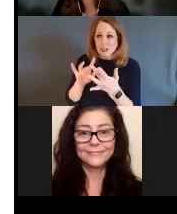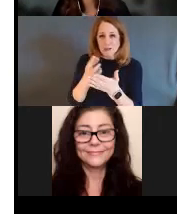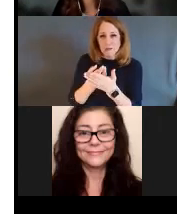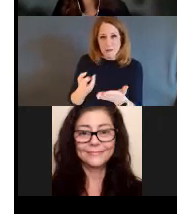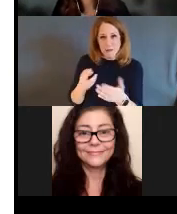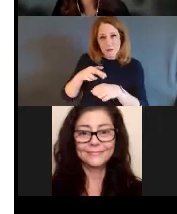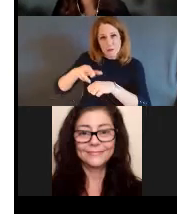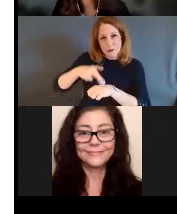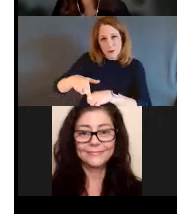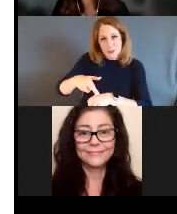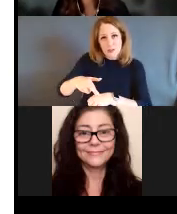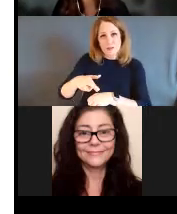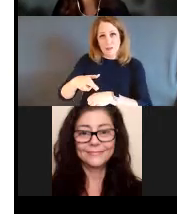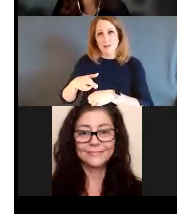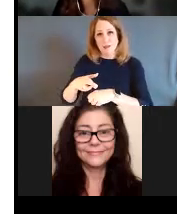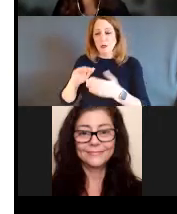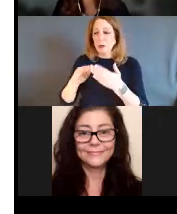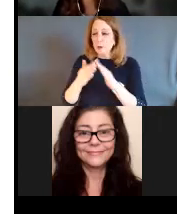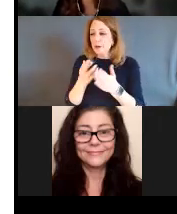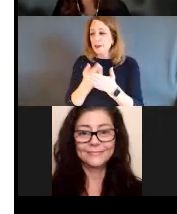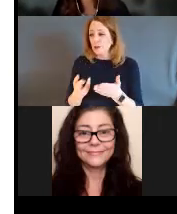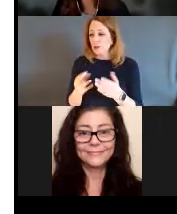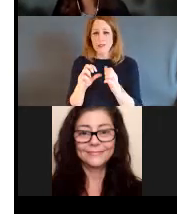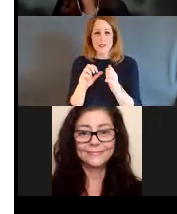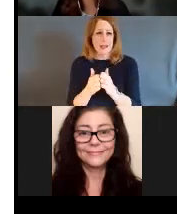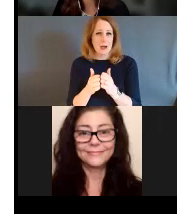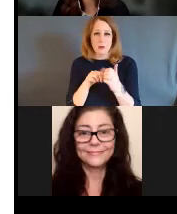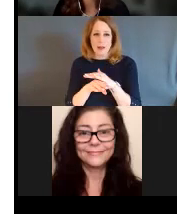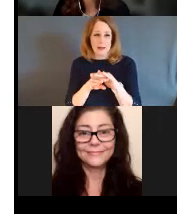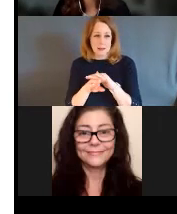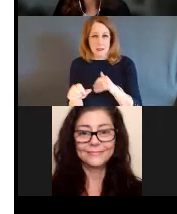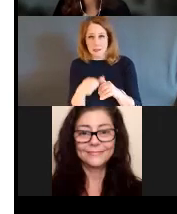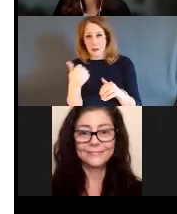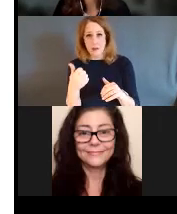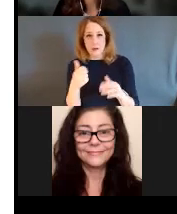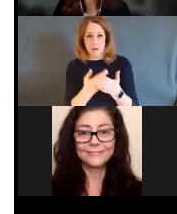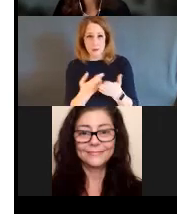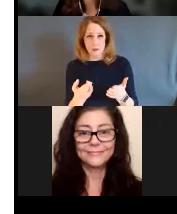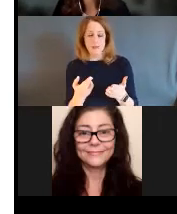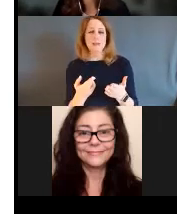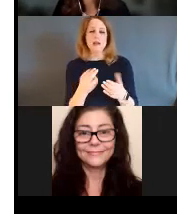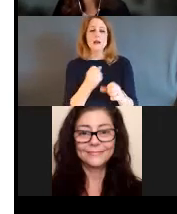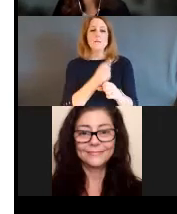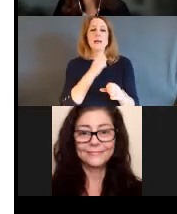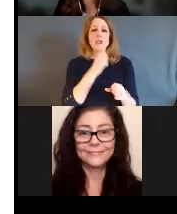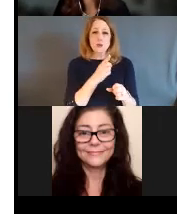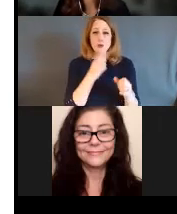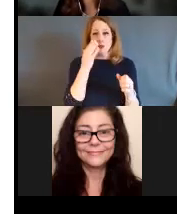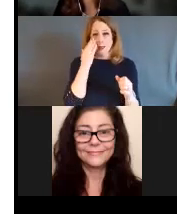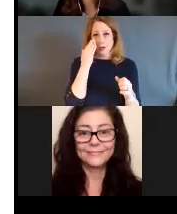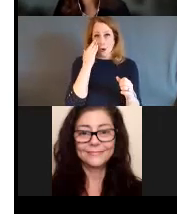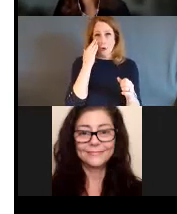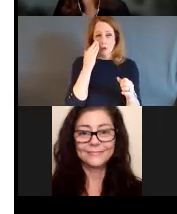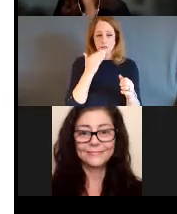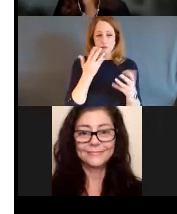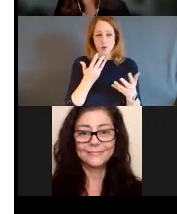you've given them or community resources or how to access other community resources, making sure that they know whatever the next steps are